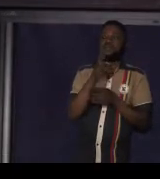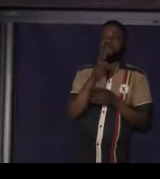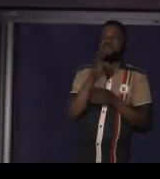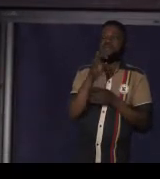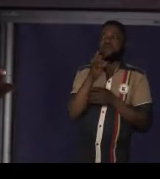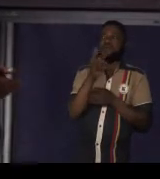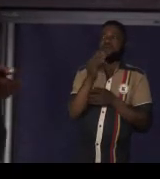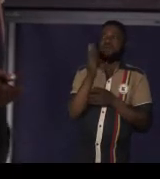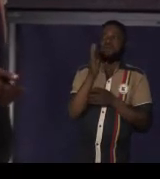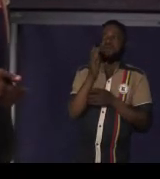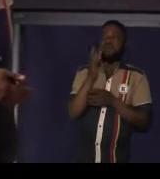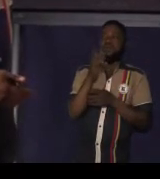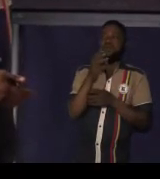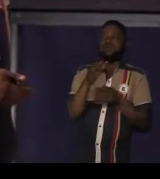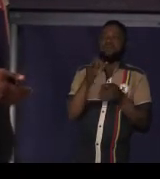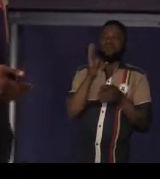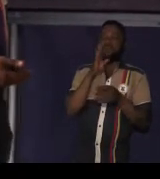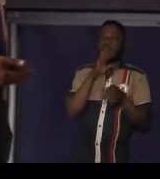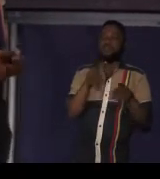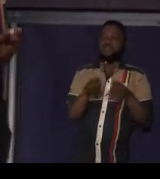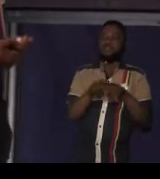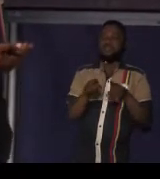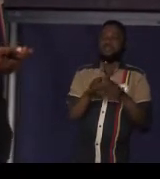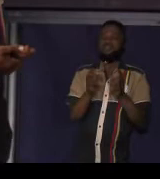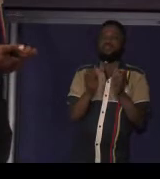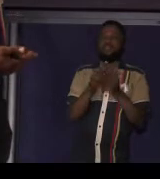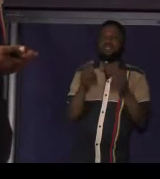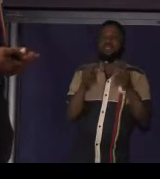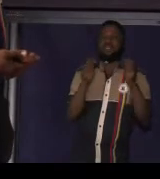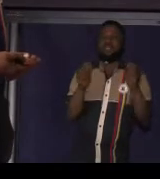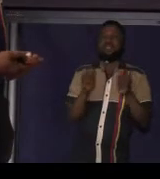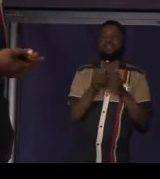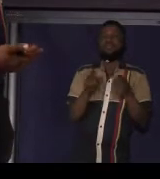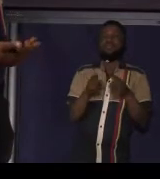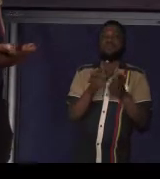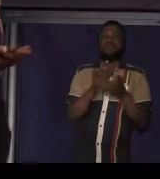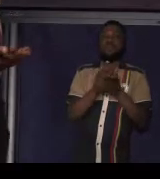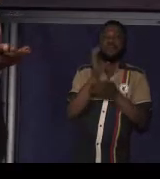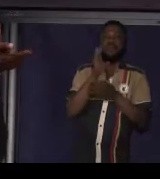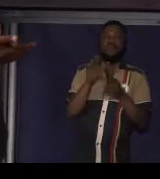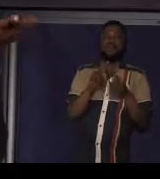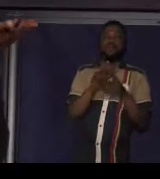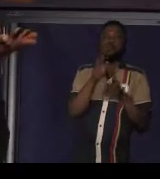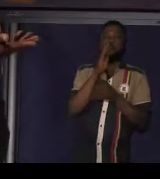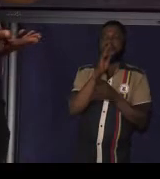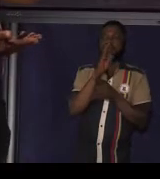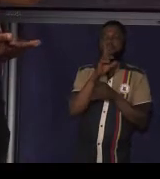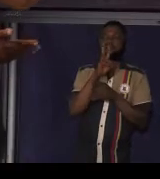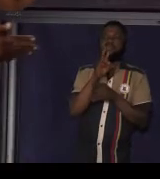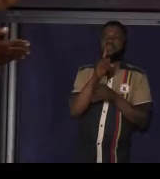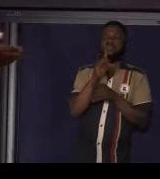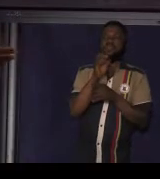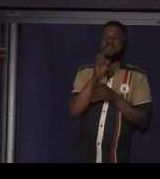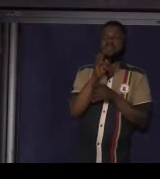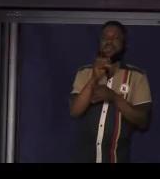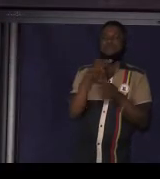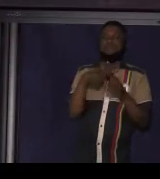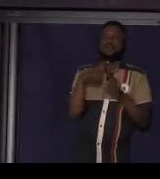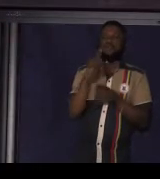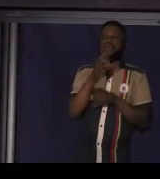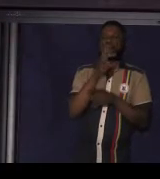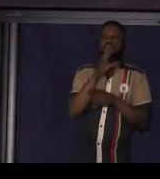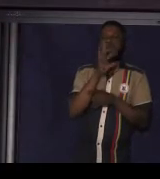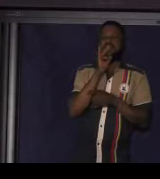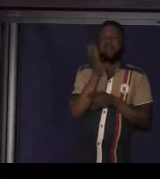so if water fills the tank, the volume of the water will be the same as the volume of the tank, basically the same shape, and that will also